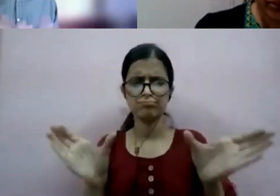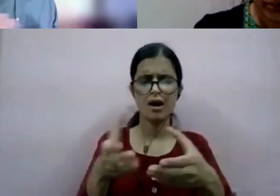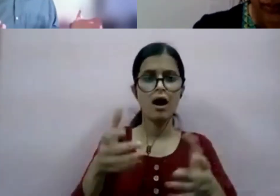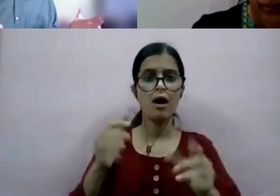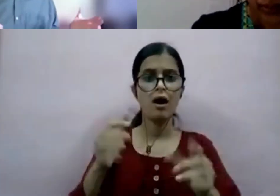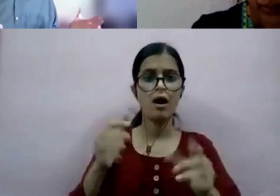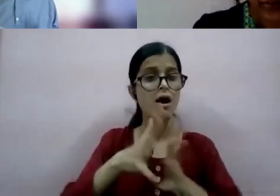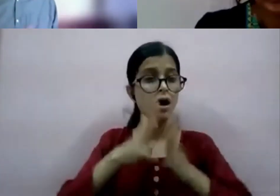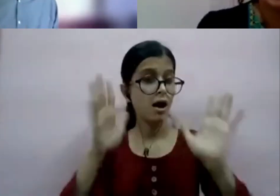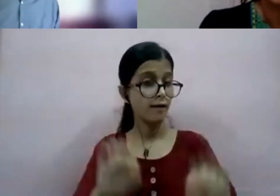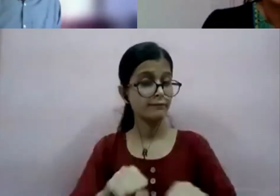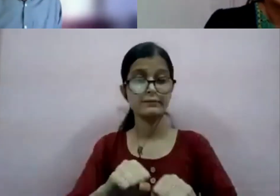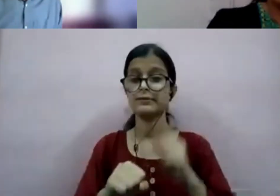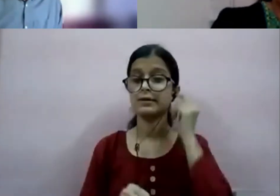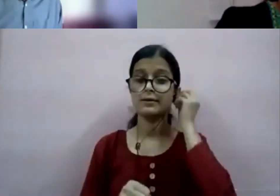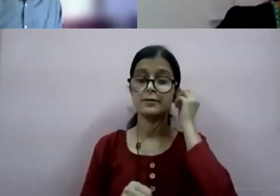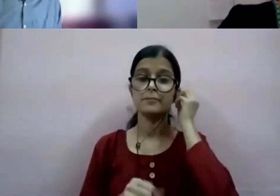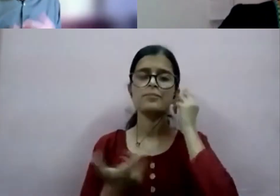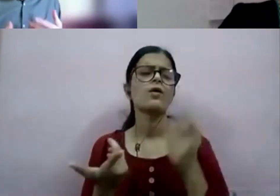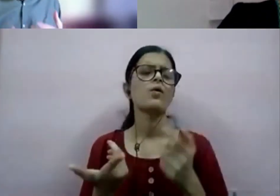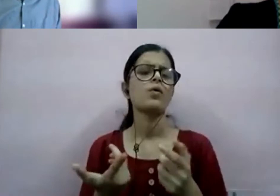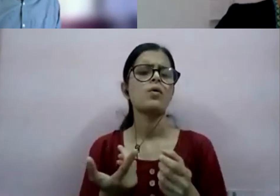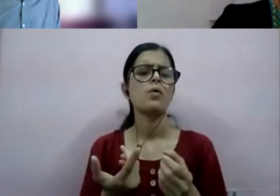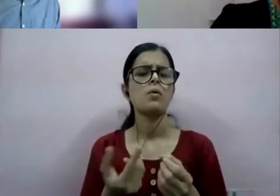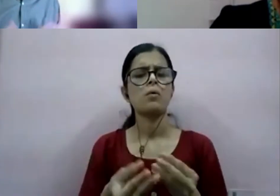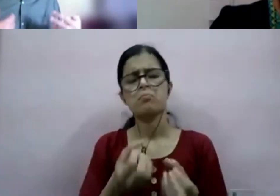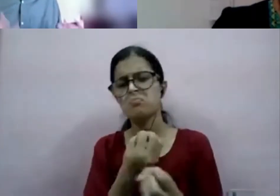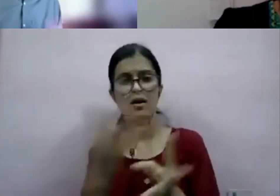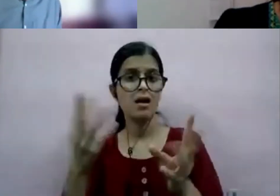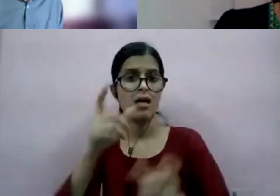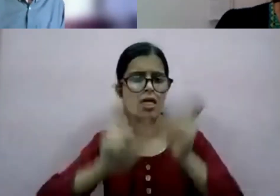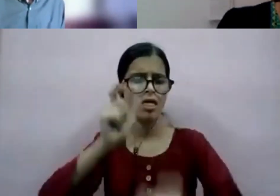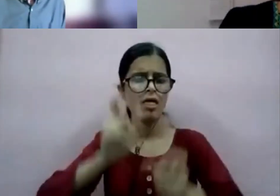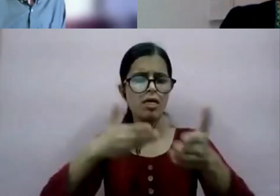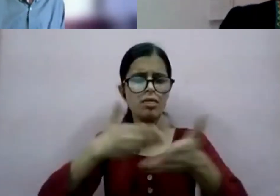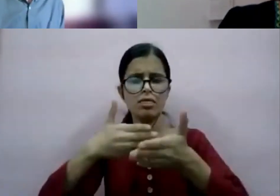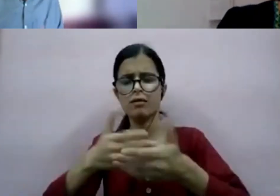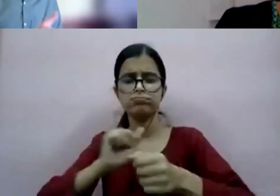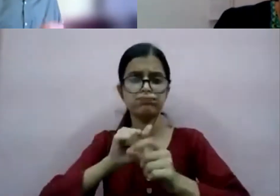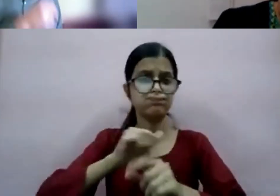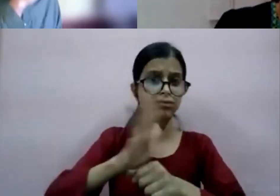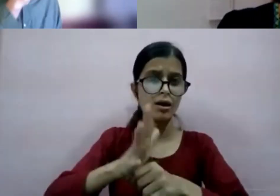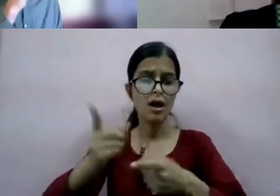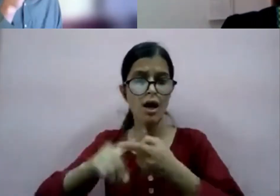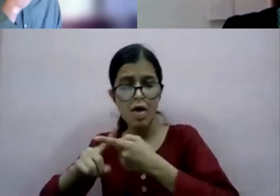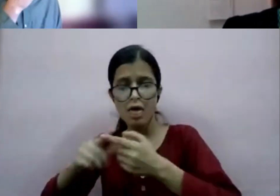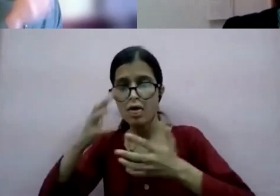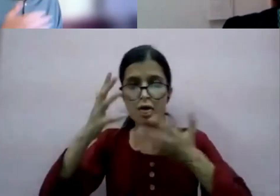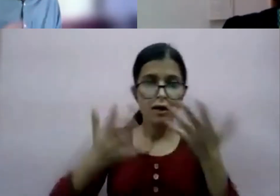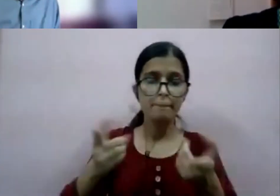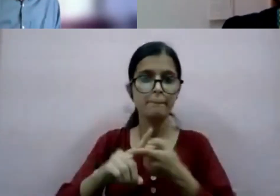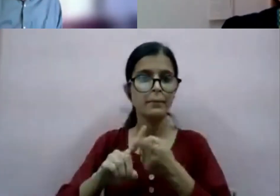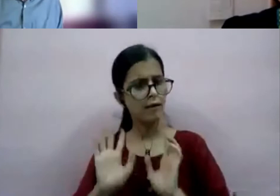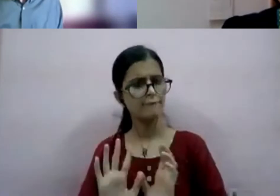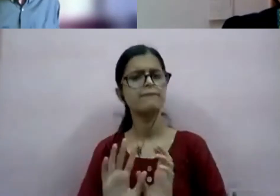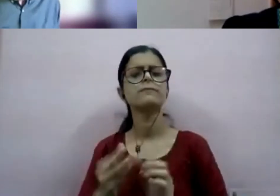First of all, many disabled people are more at risk if they catch COVID. So we know that, I think in the UK at one